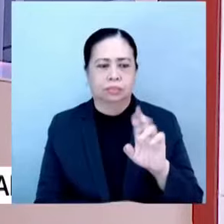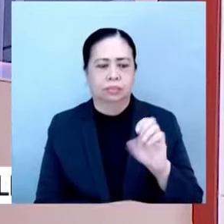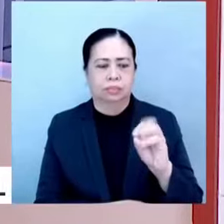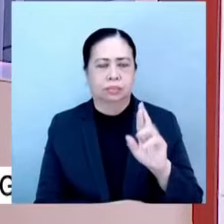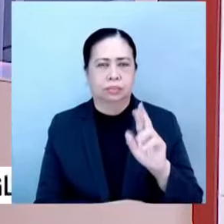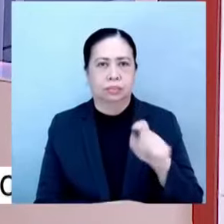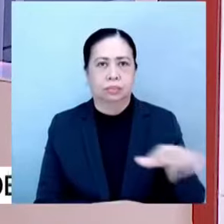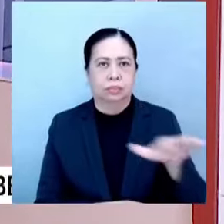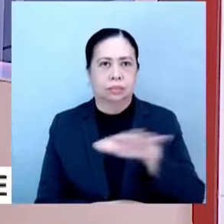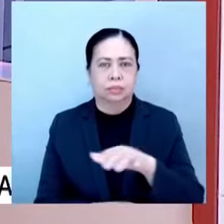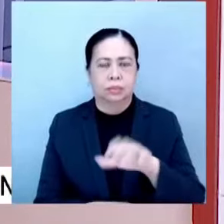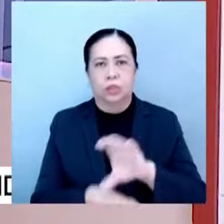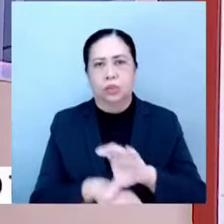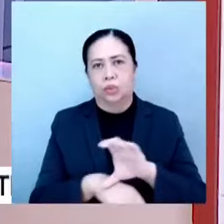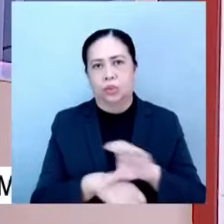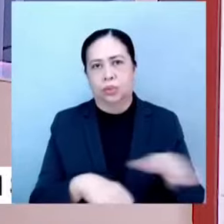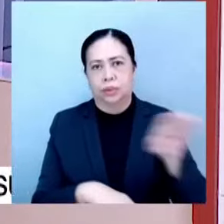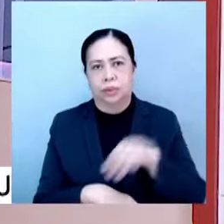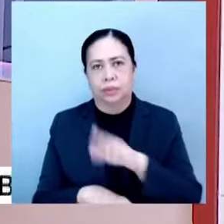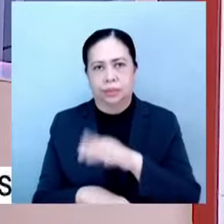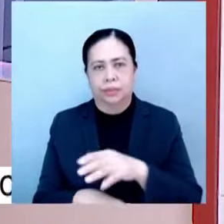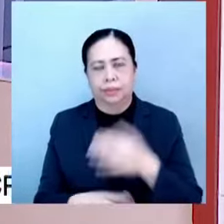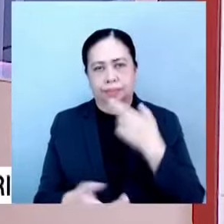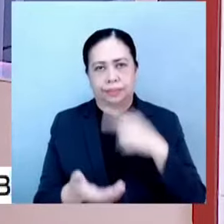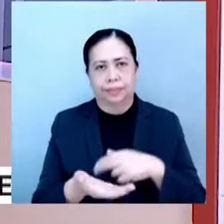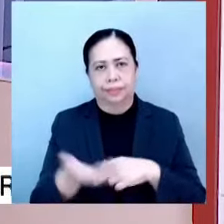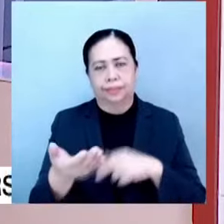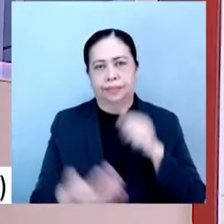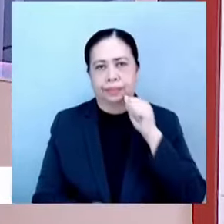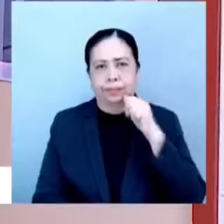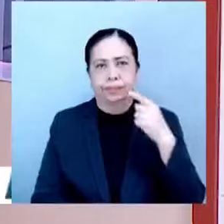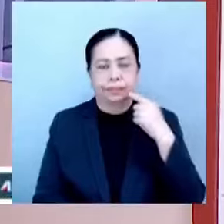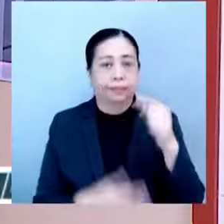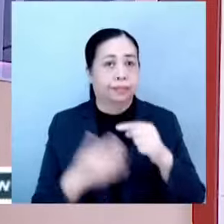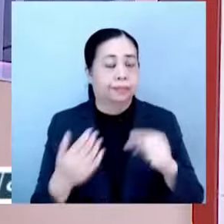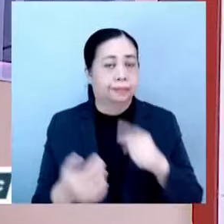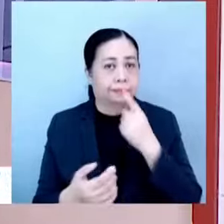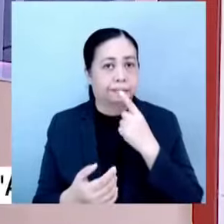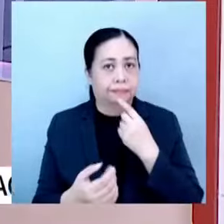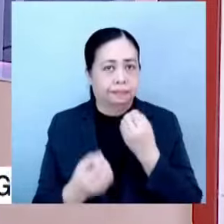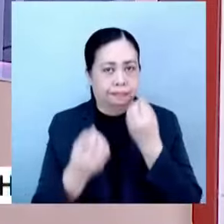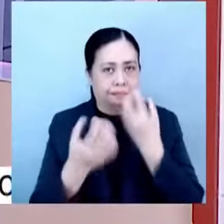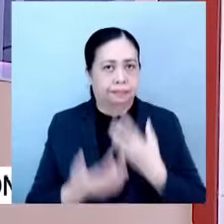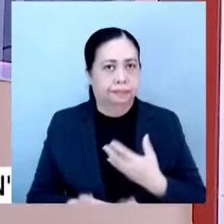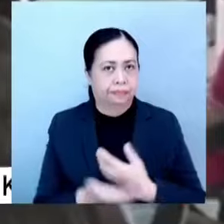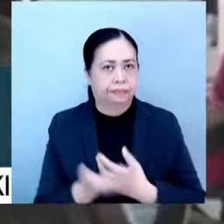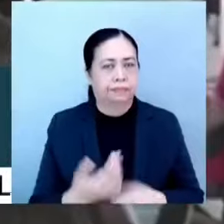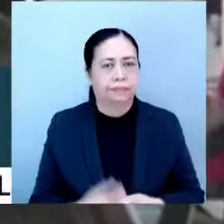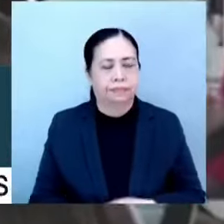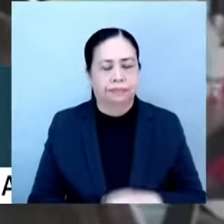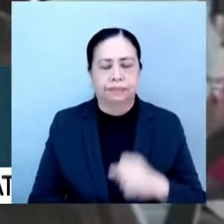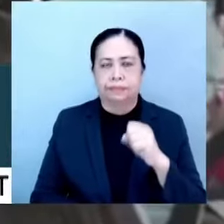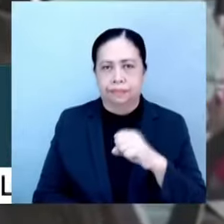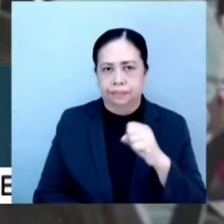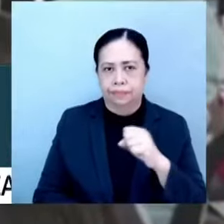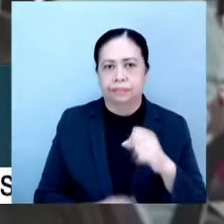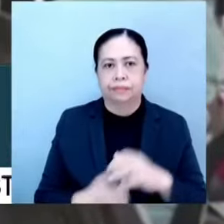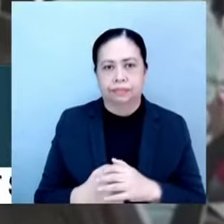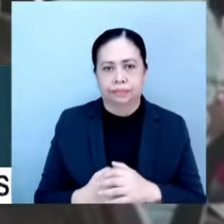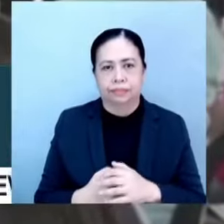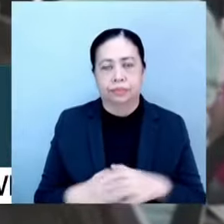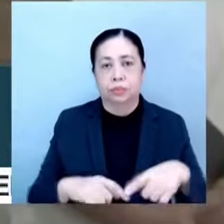Chocolate Hills. Annie Perez now joins us with details. Annie, what more can you tell us? Yes, Carmina, that's right. Suspended